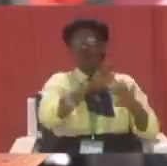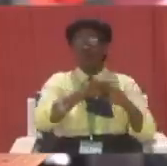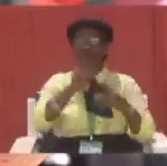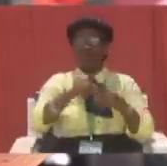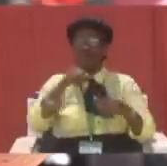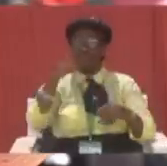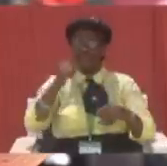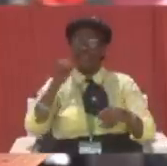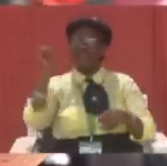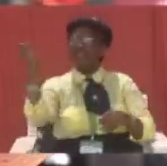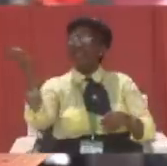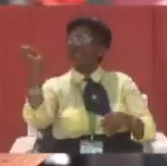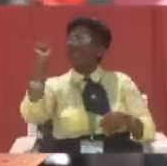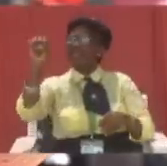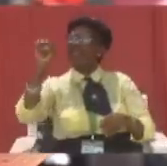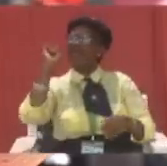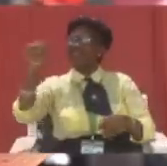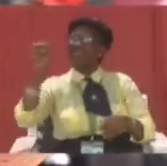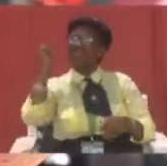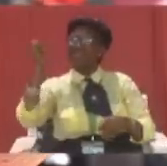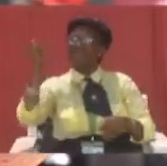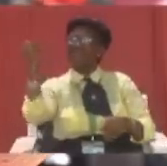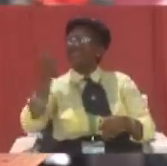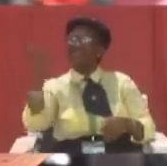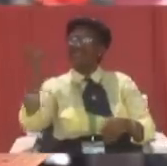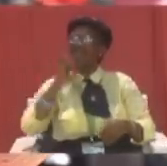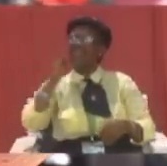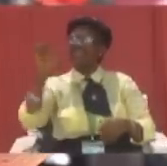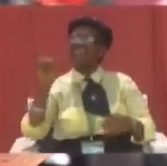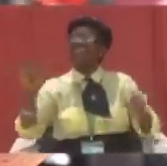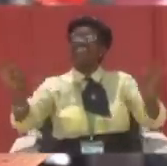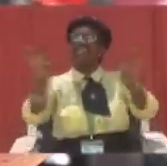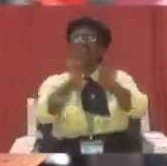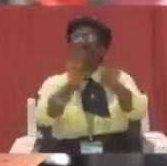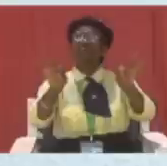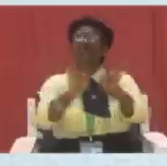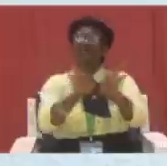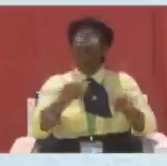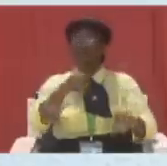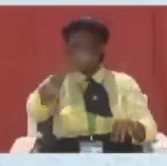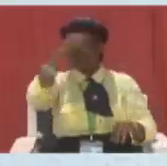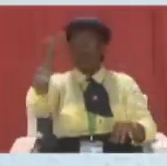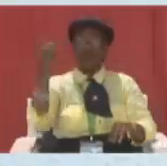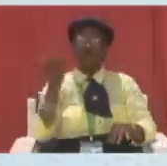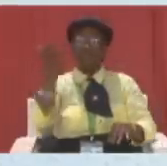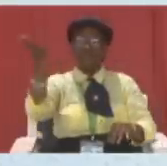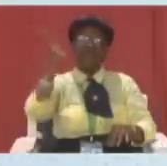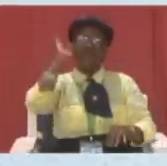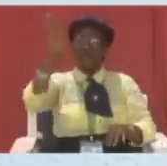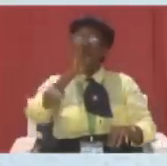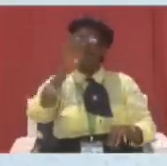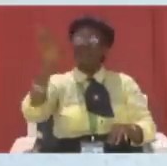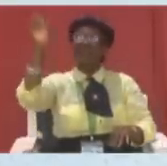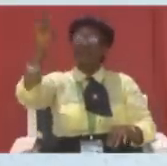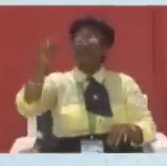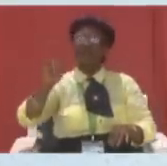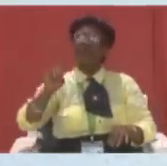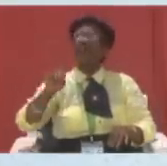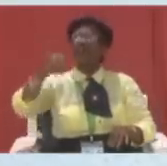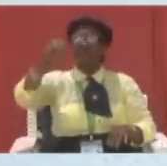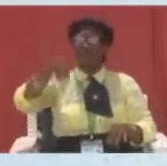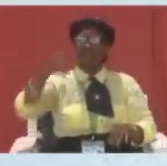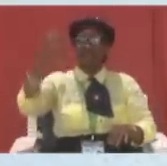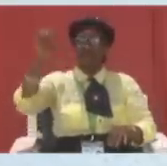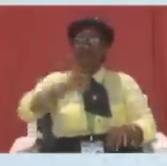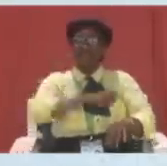evangelism is essential because there will be no need for empowerment unless there's an